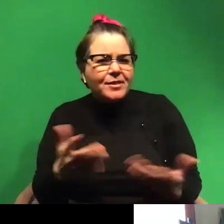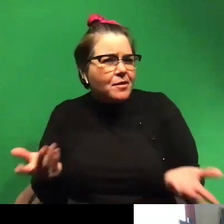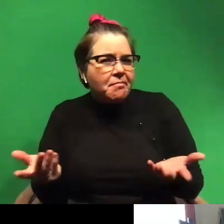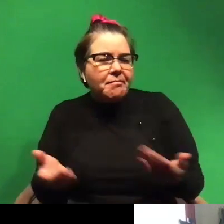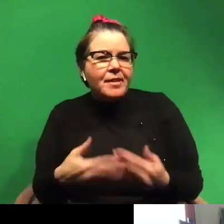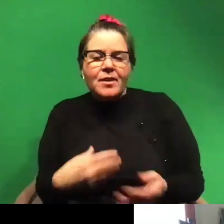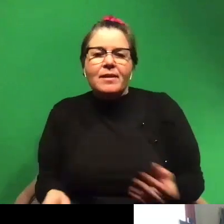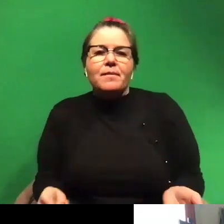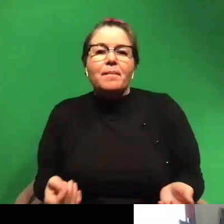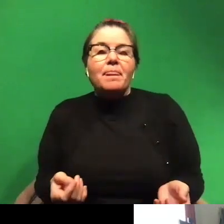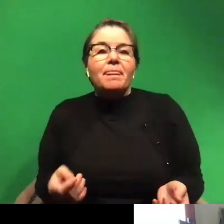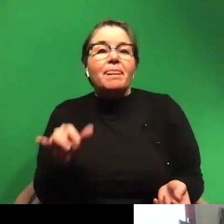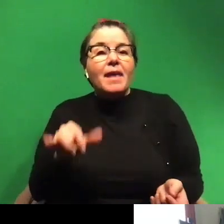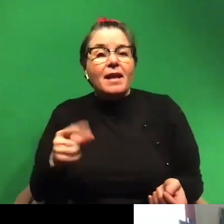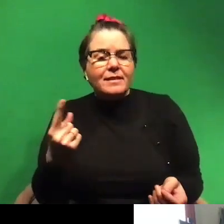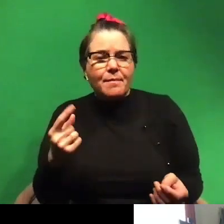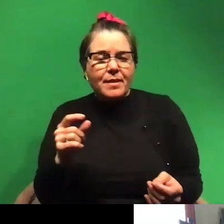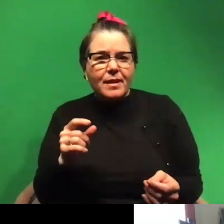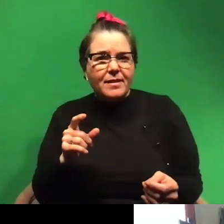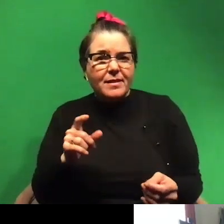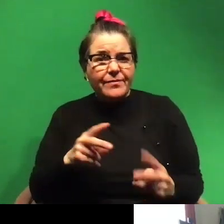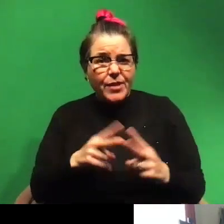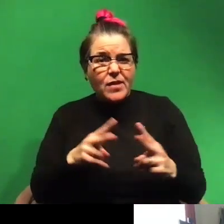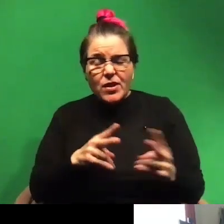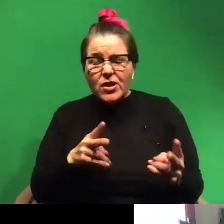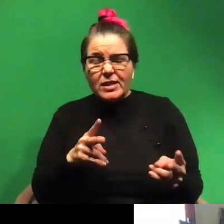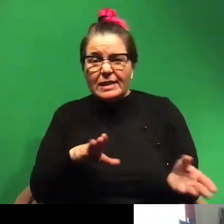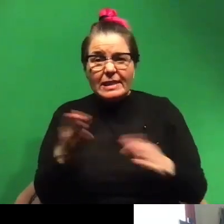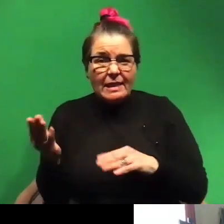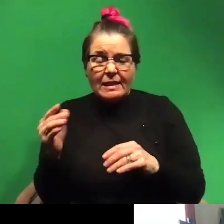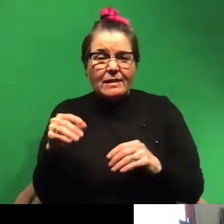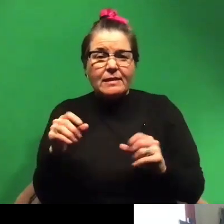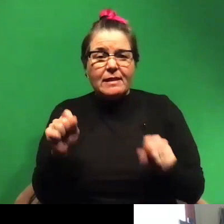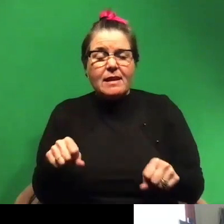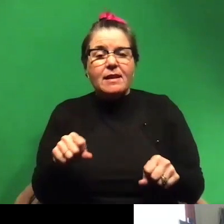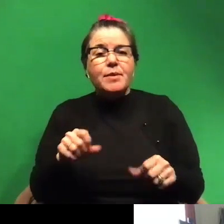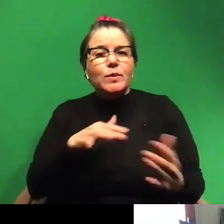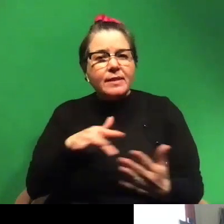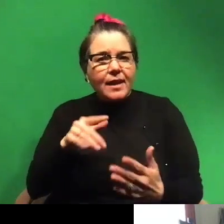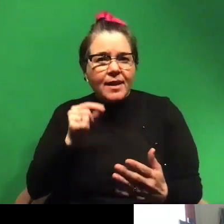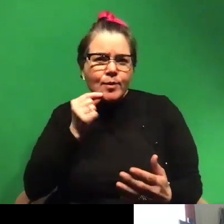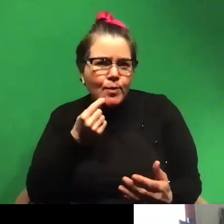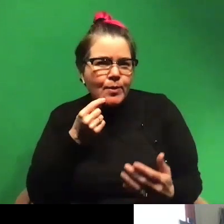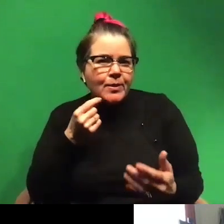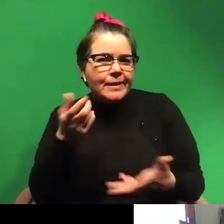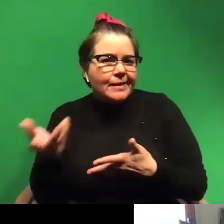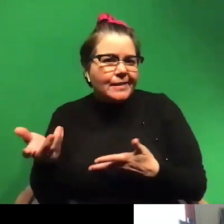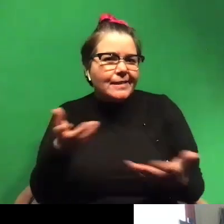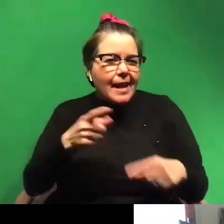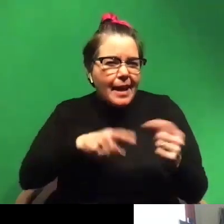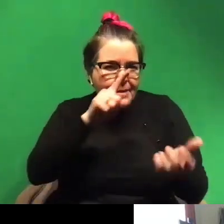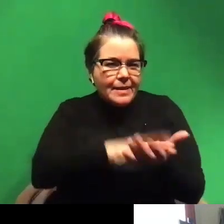anyway, that's something that's definitely deadly, but when you study it, it's so cool. I kind of like just can't